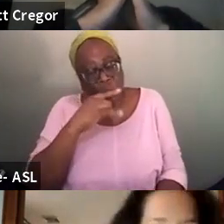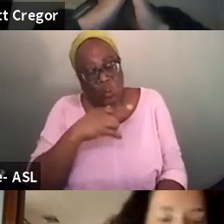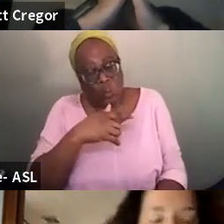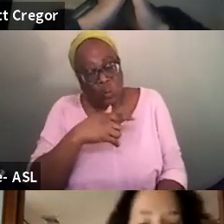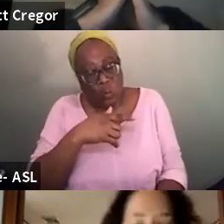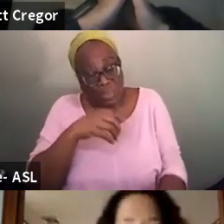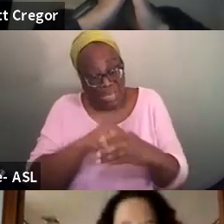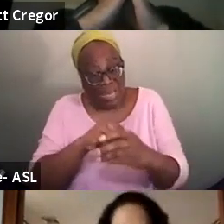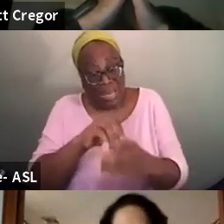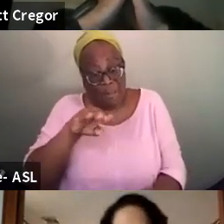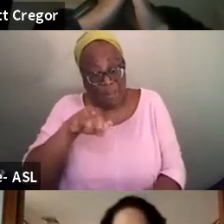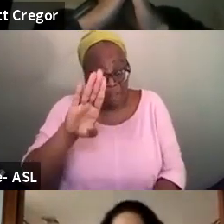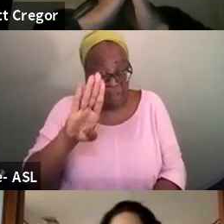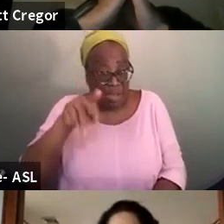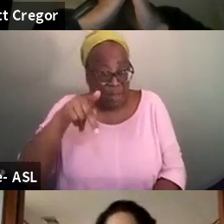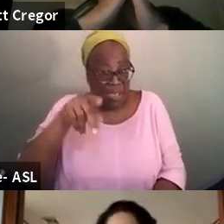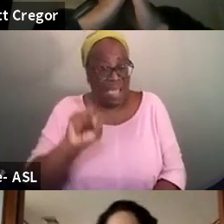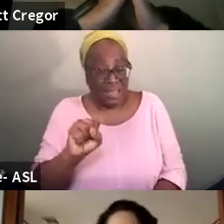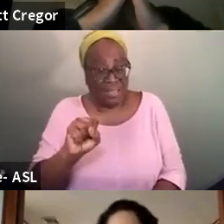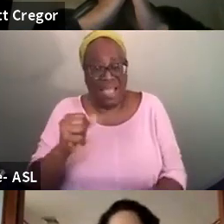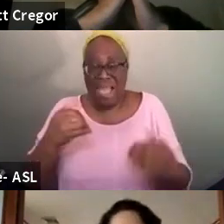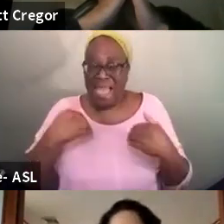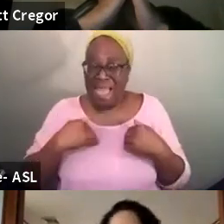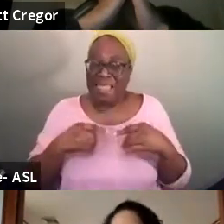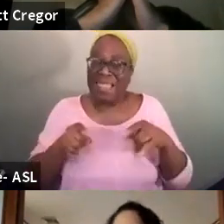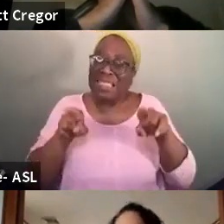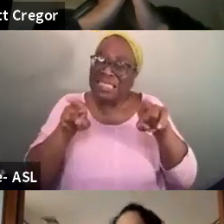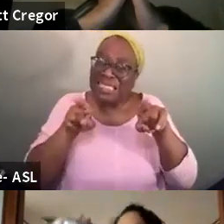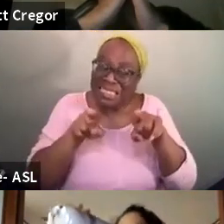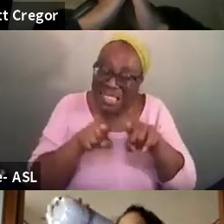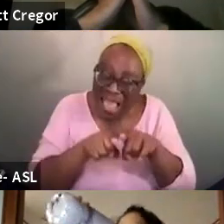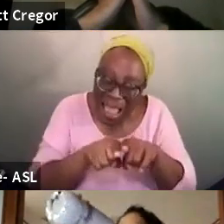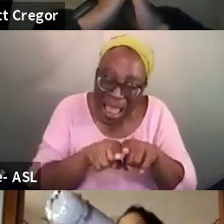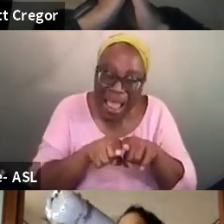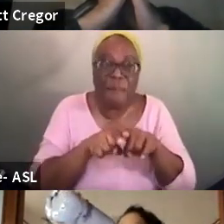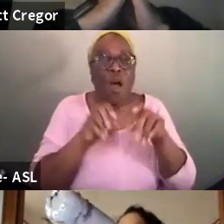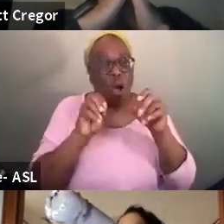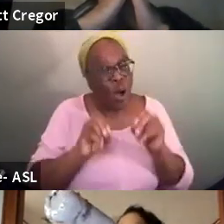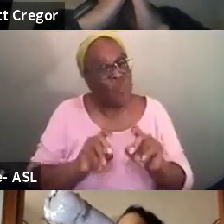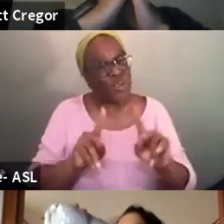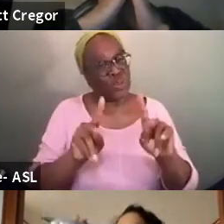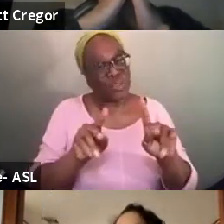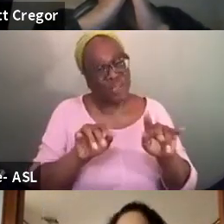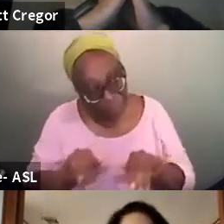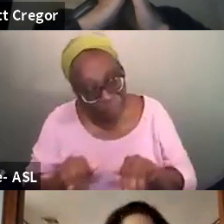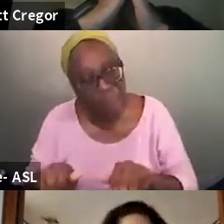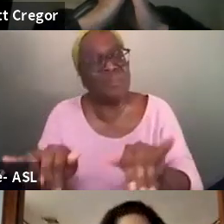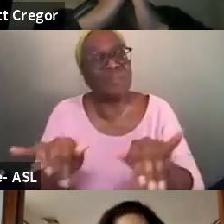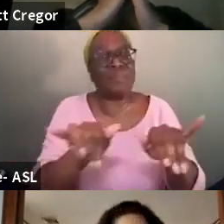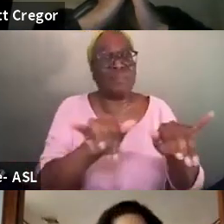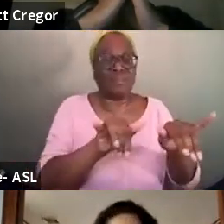in the Boston public school system had the same opportunity for